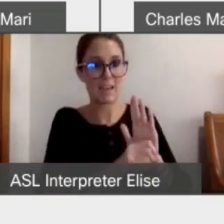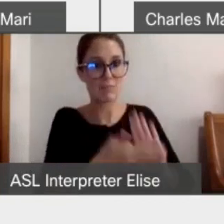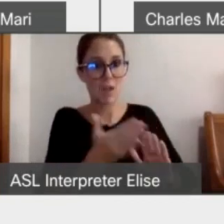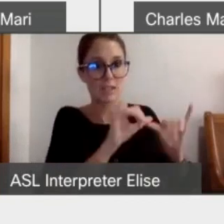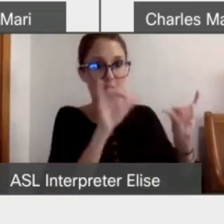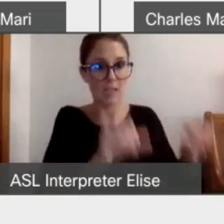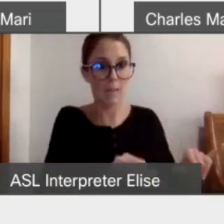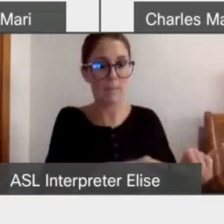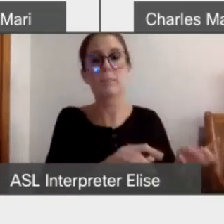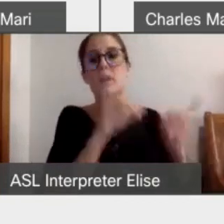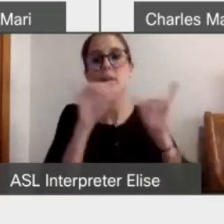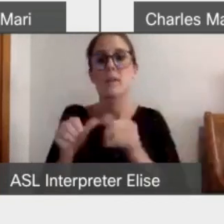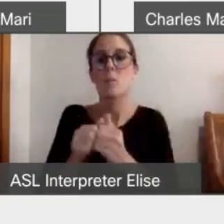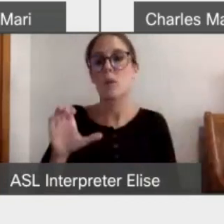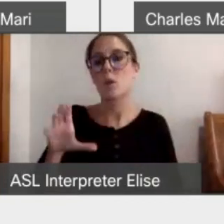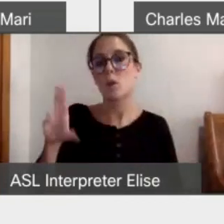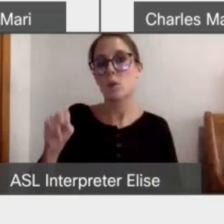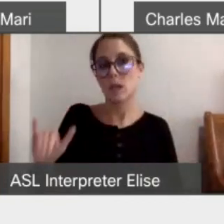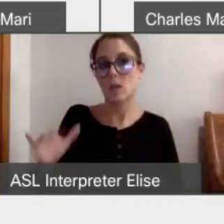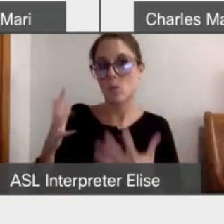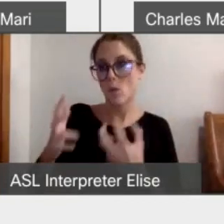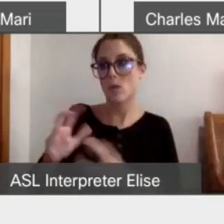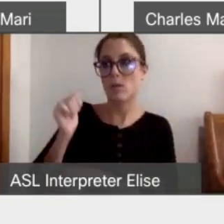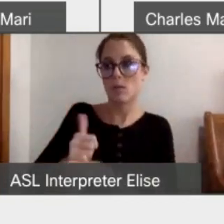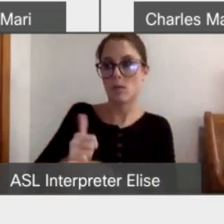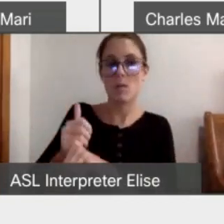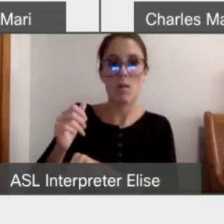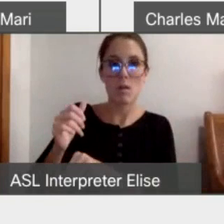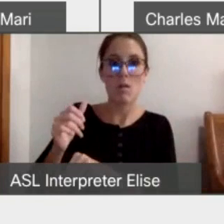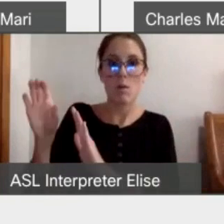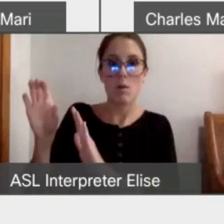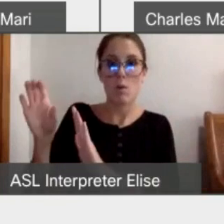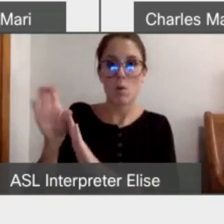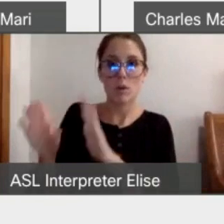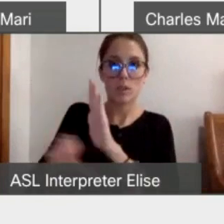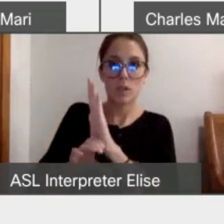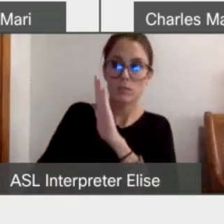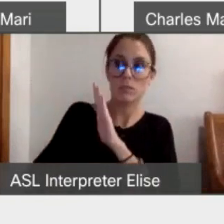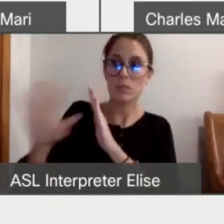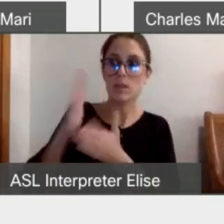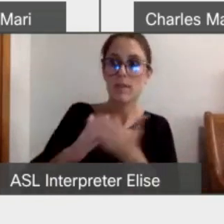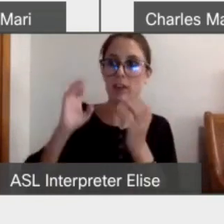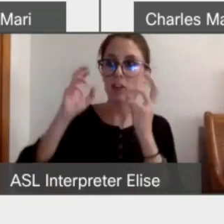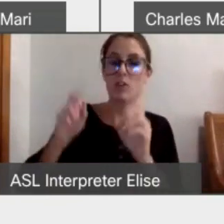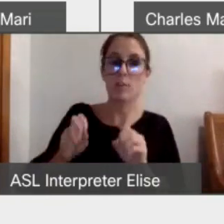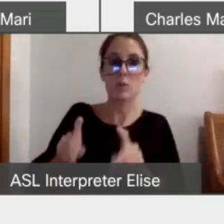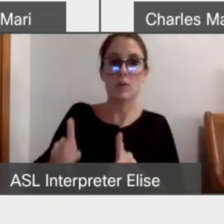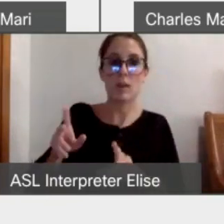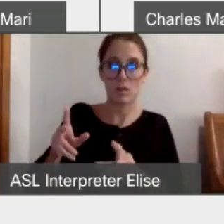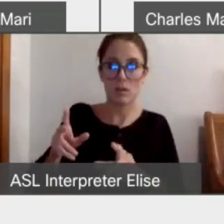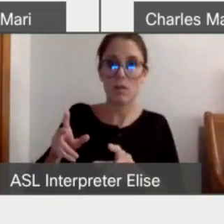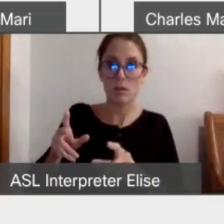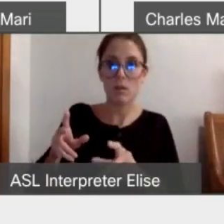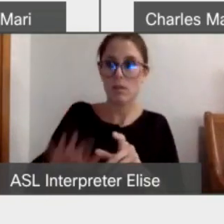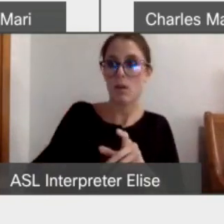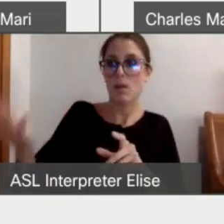CUNY, working on providing coursework at some of the educational opportunity centers across the state that would be free to the employee,